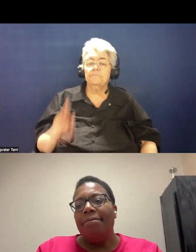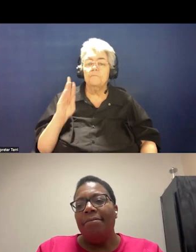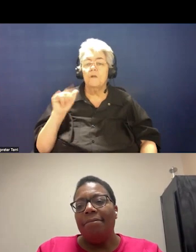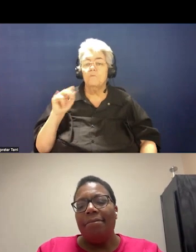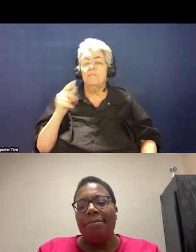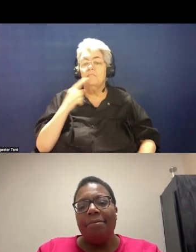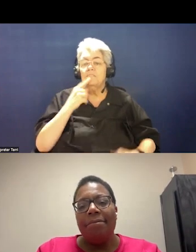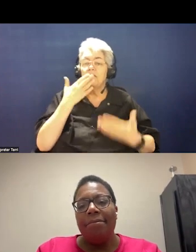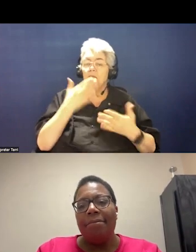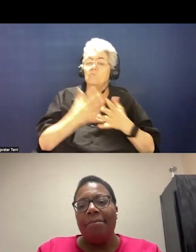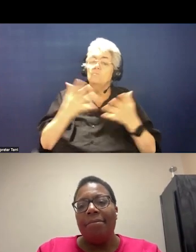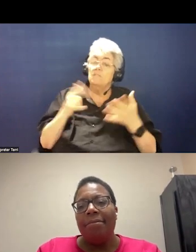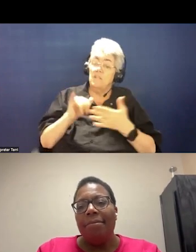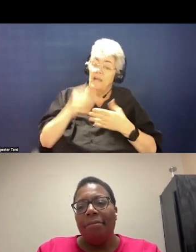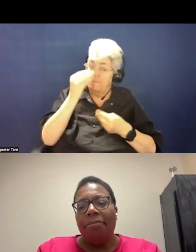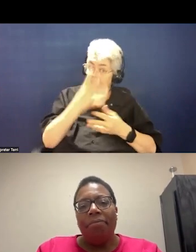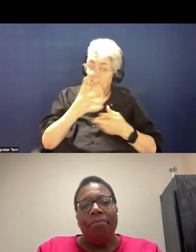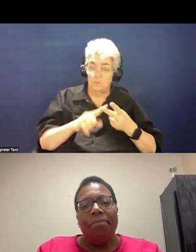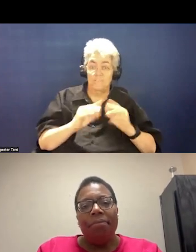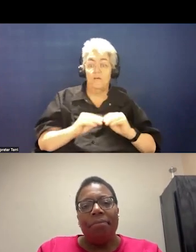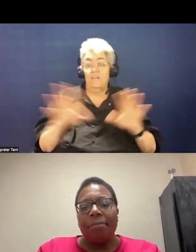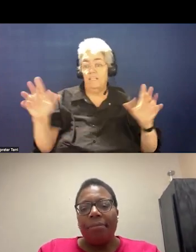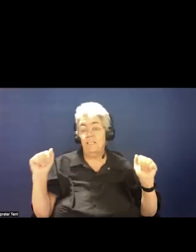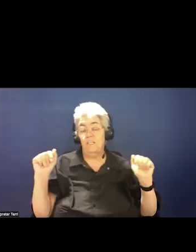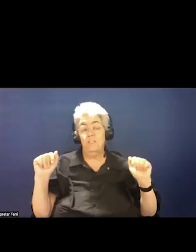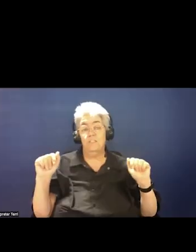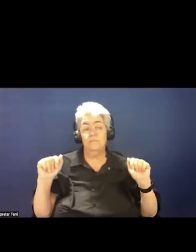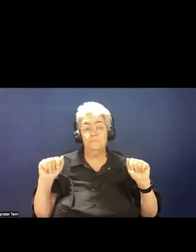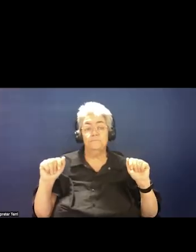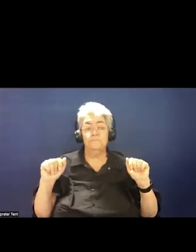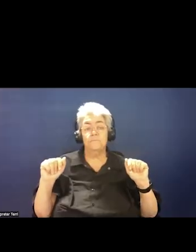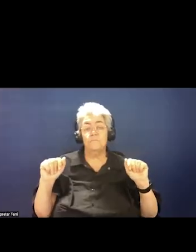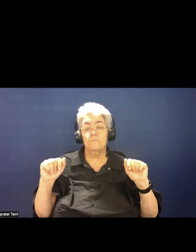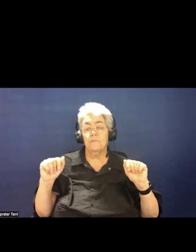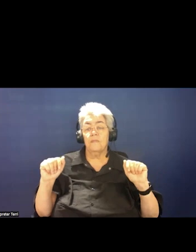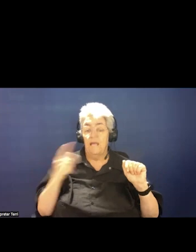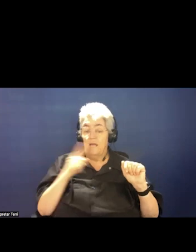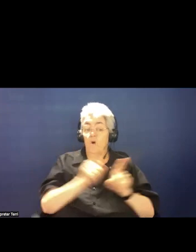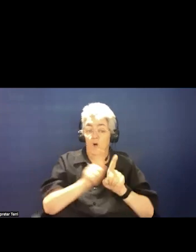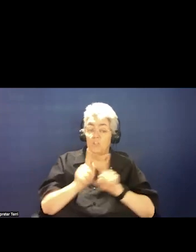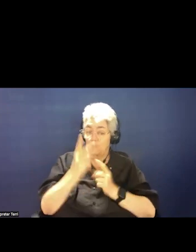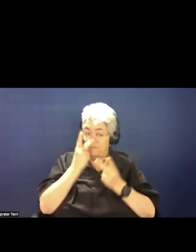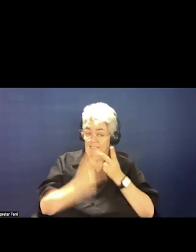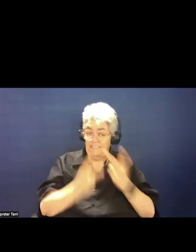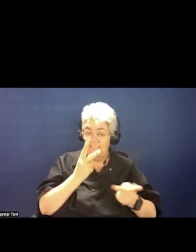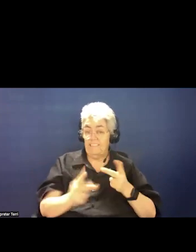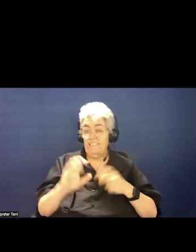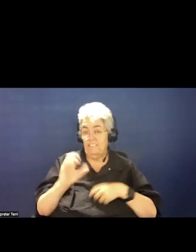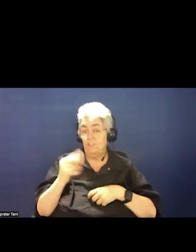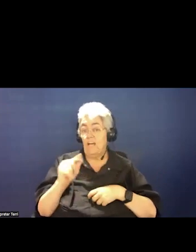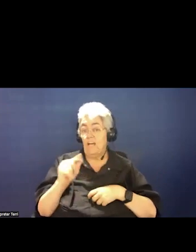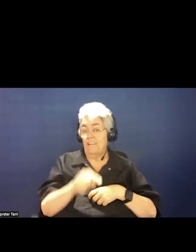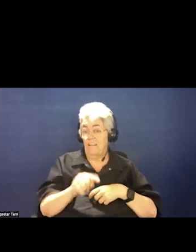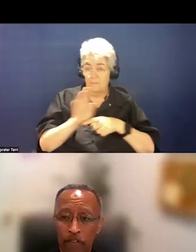that message was made very clear, I'm sure, but reflective of what's in the chat box, it's very evident that this